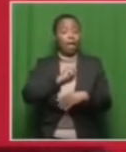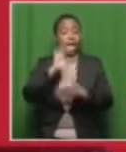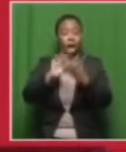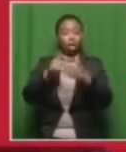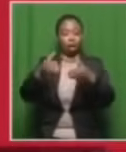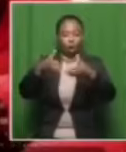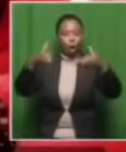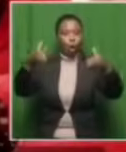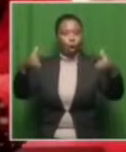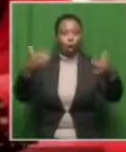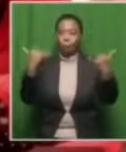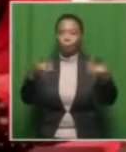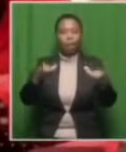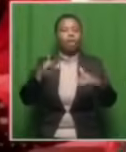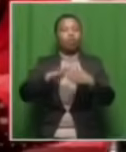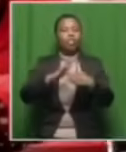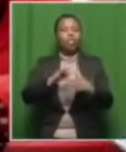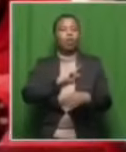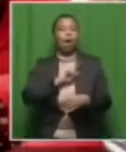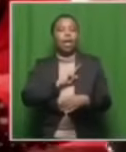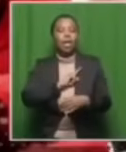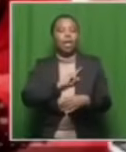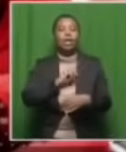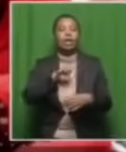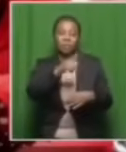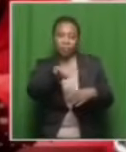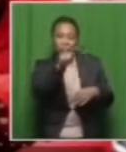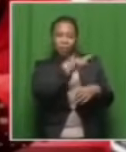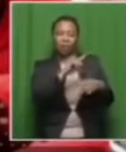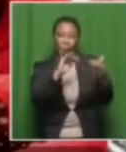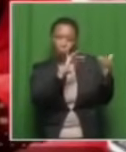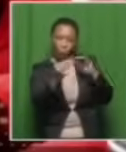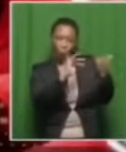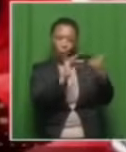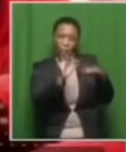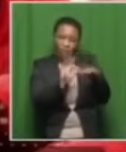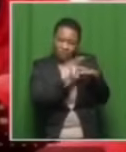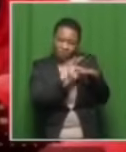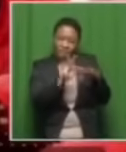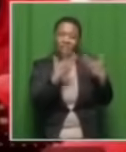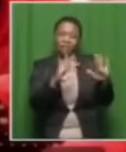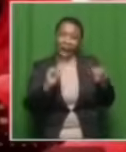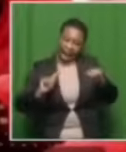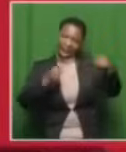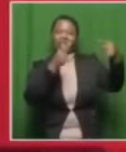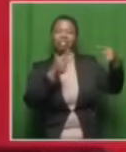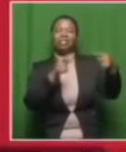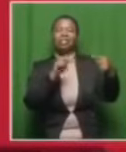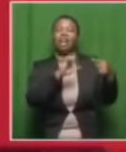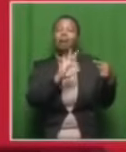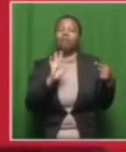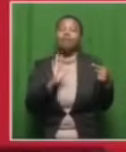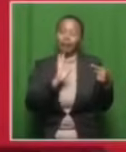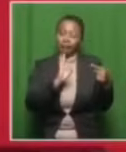elections is because there was concerted ideological warfare against the organization.